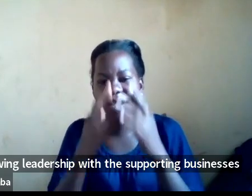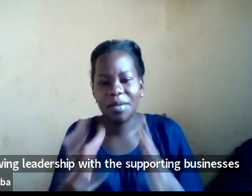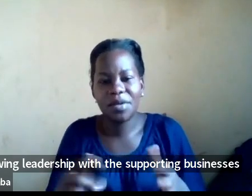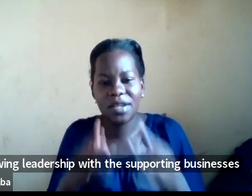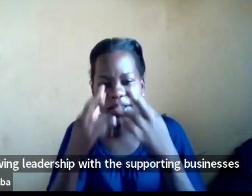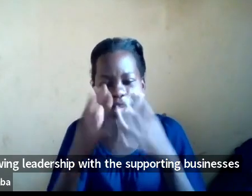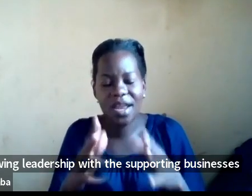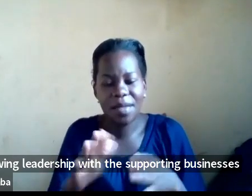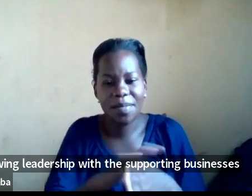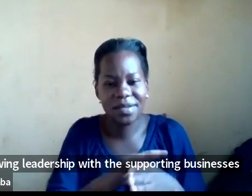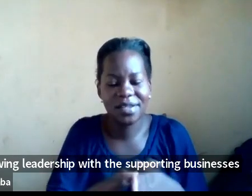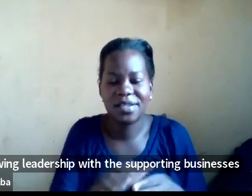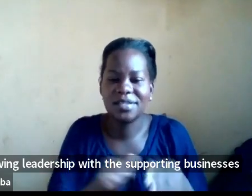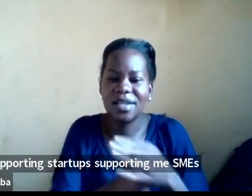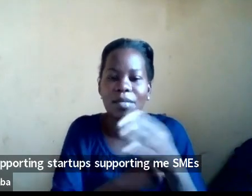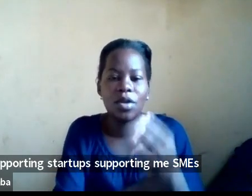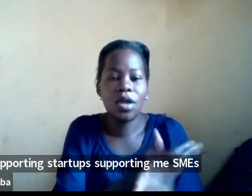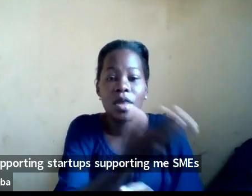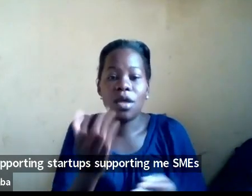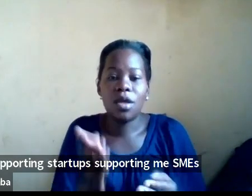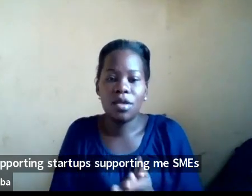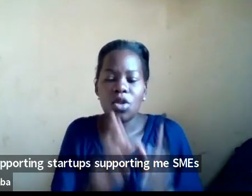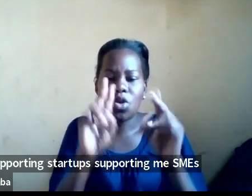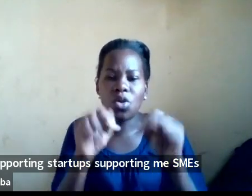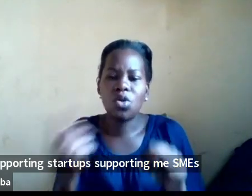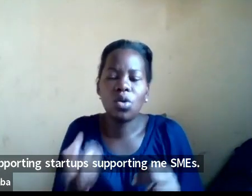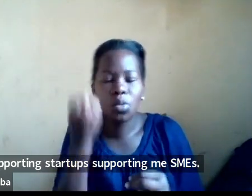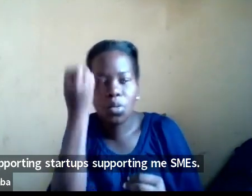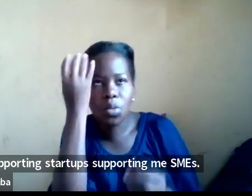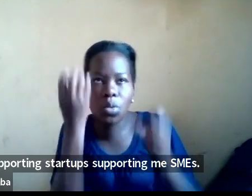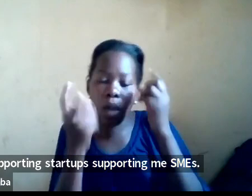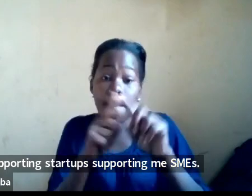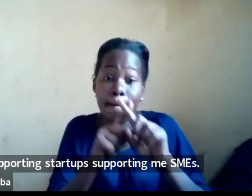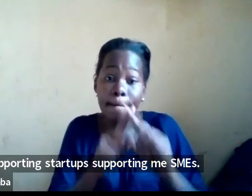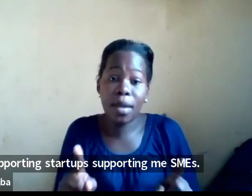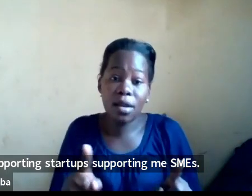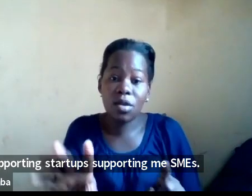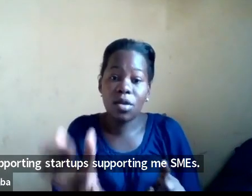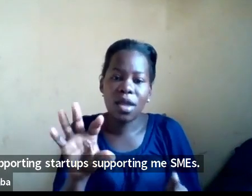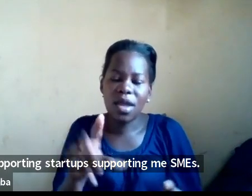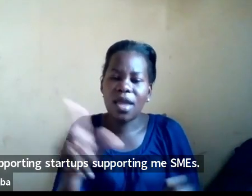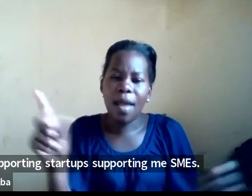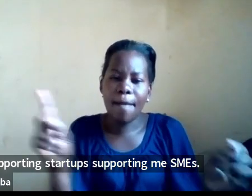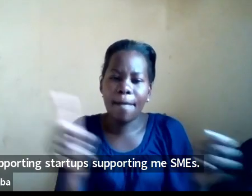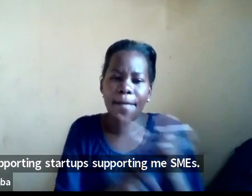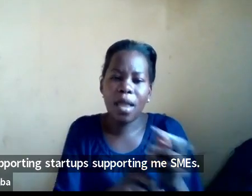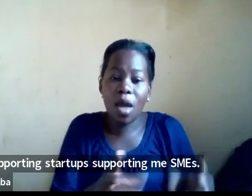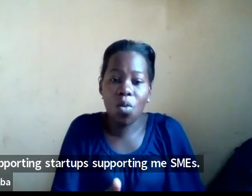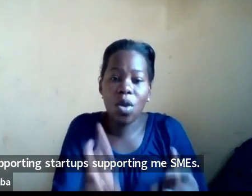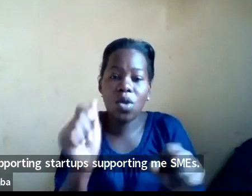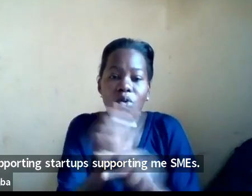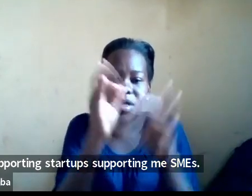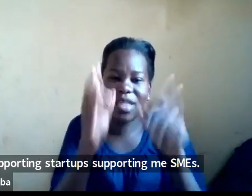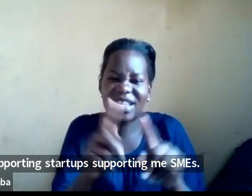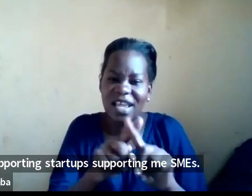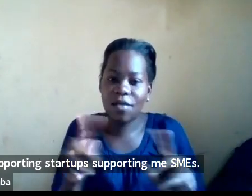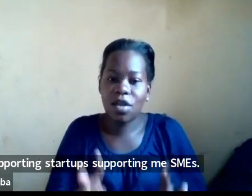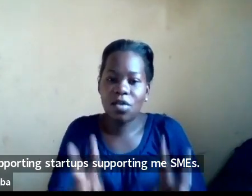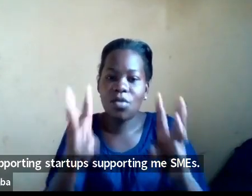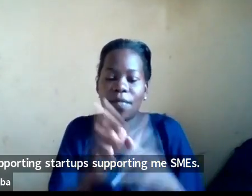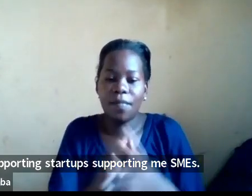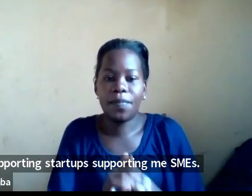MSMEs to not just innovate or create, but to find a way in which they are doing things differently. I've known